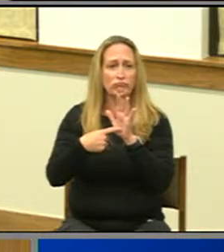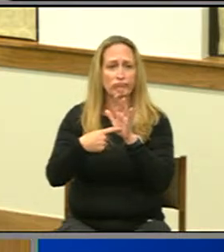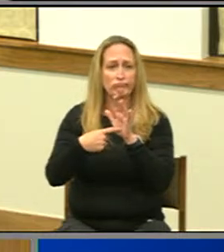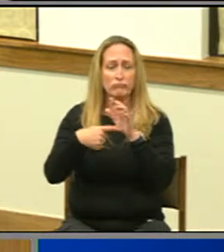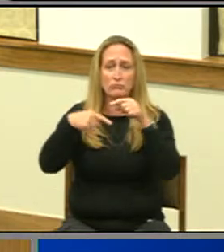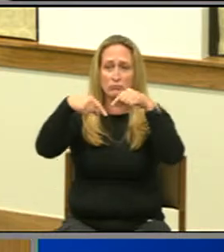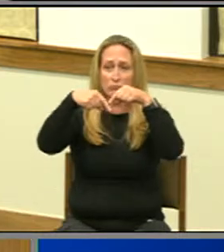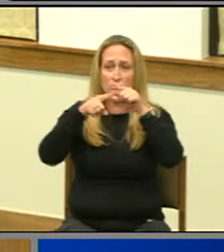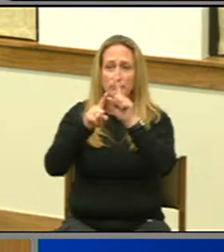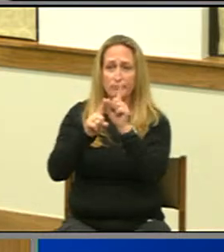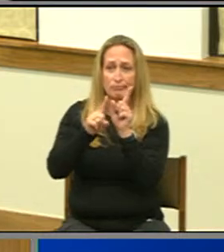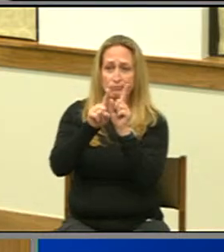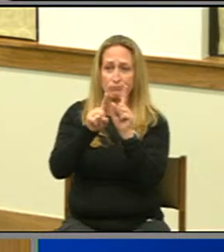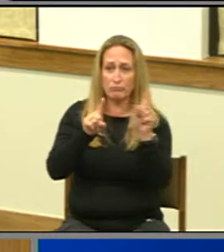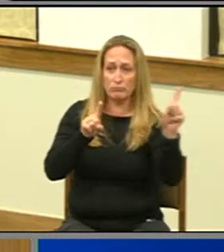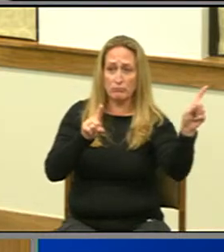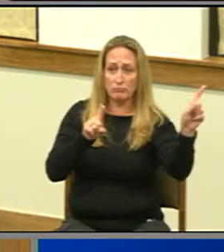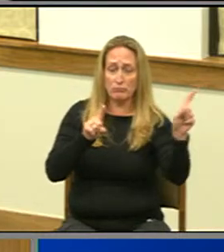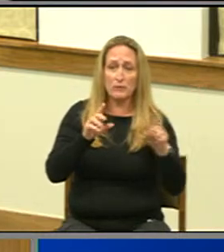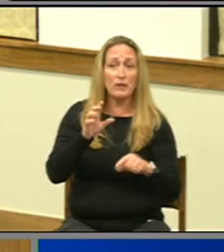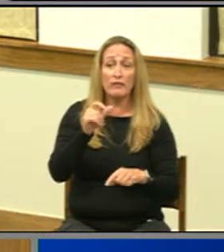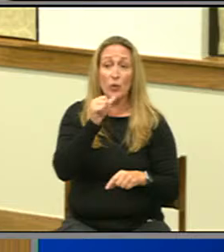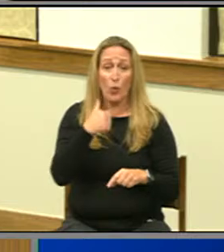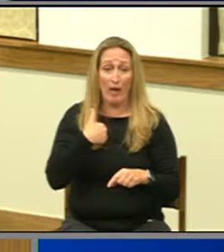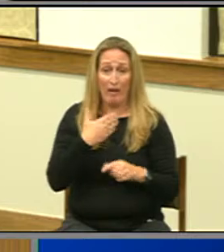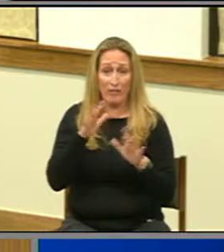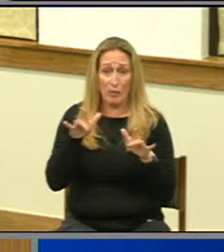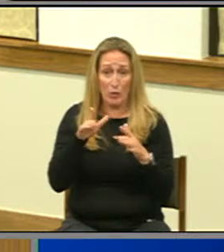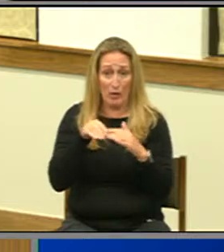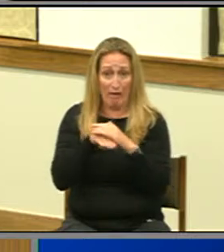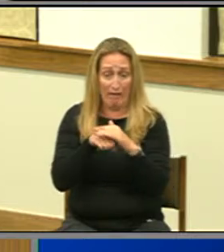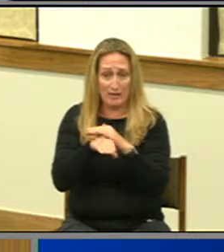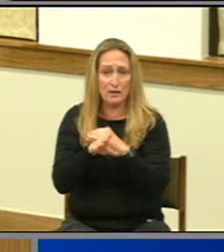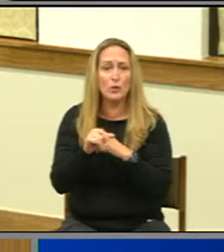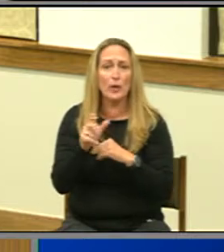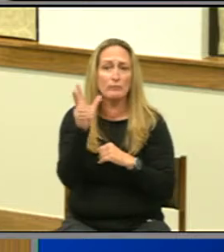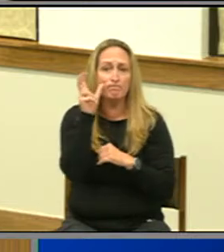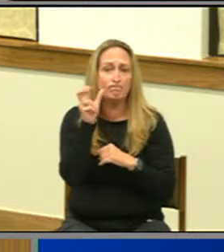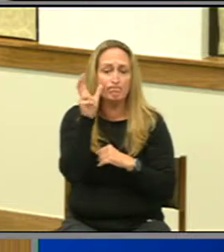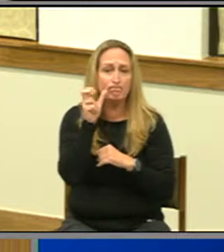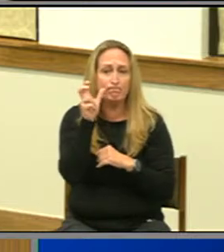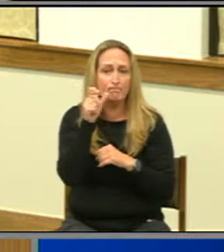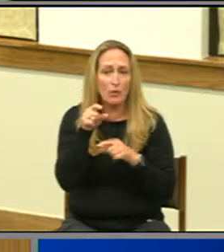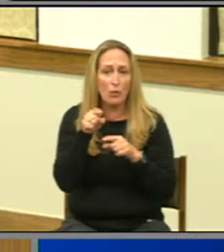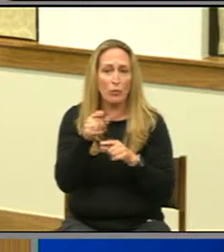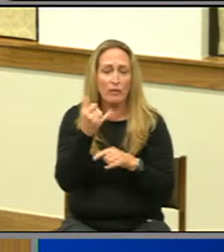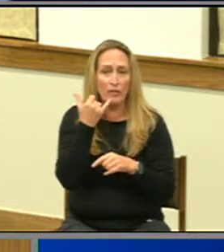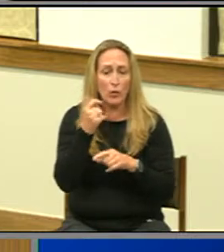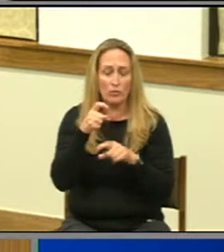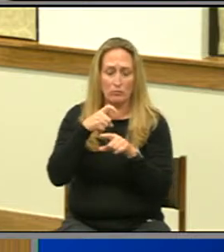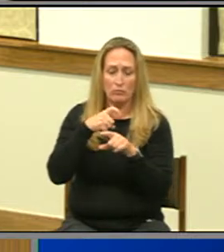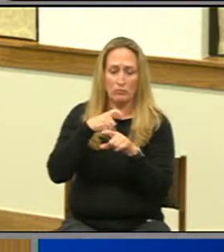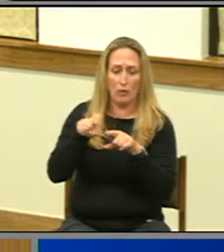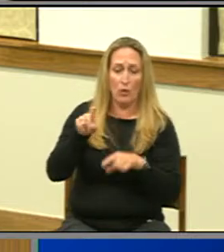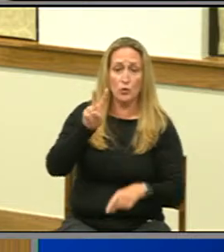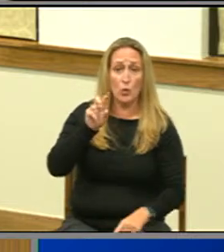screen. For the public who doesn't have computer access, they can listen by phone by calling